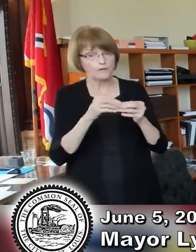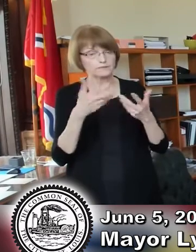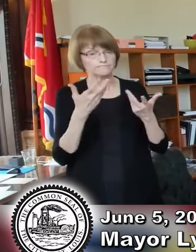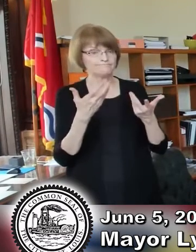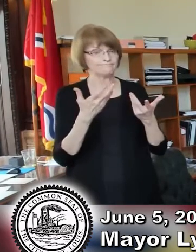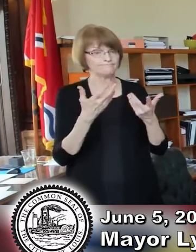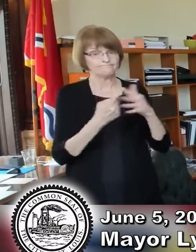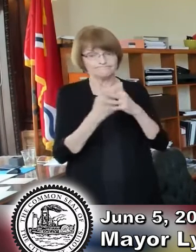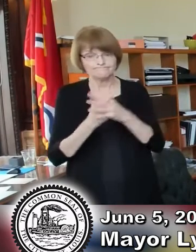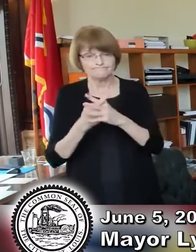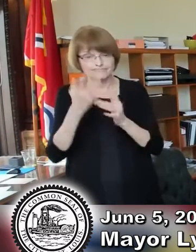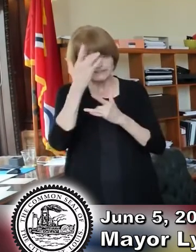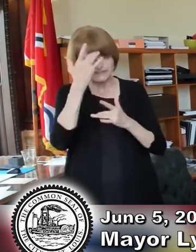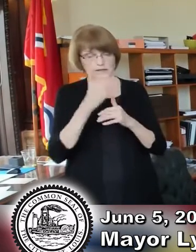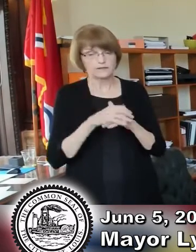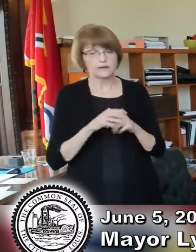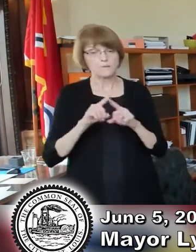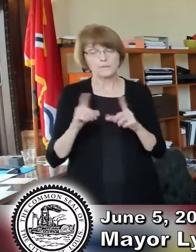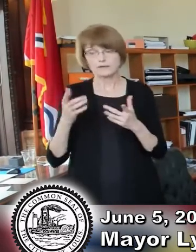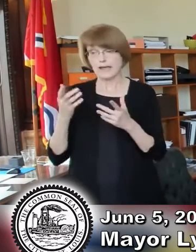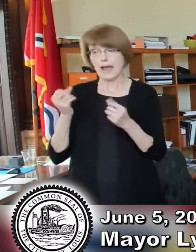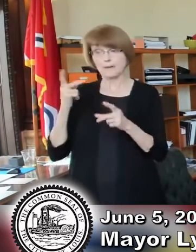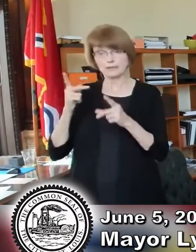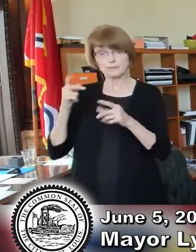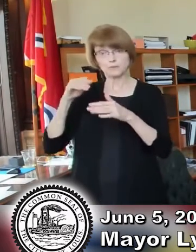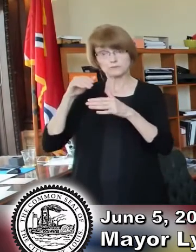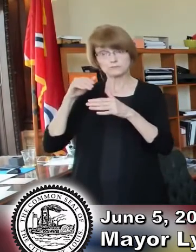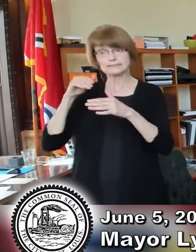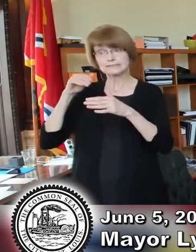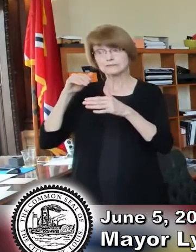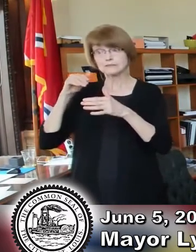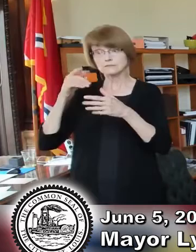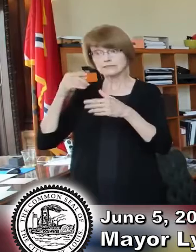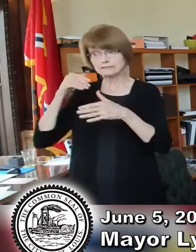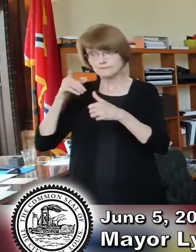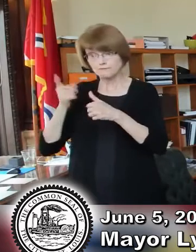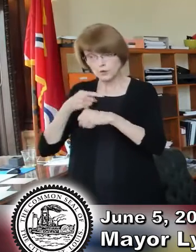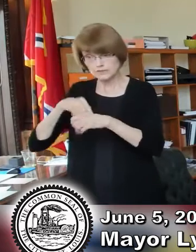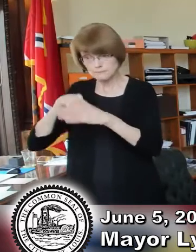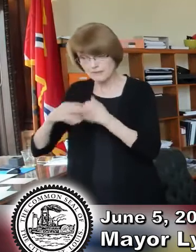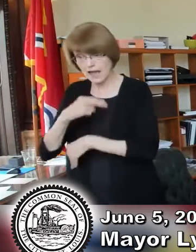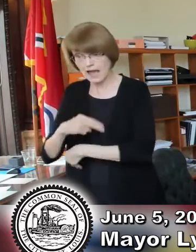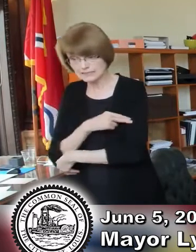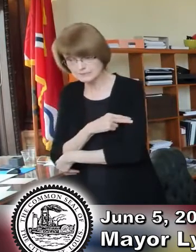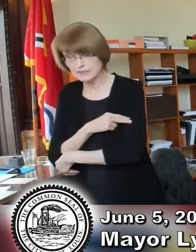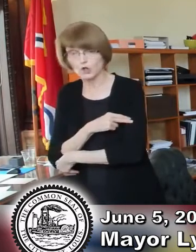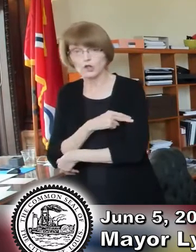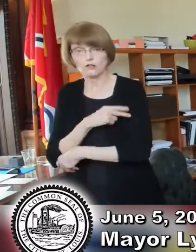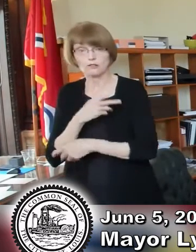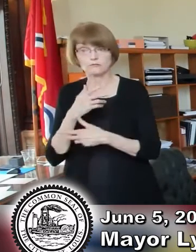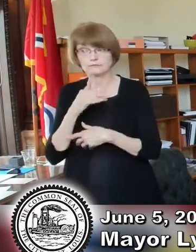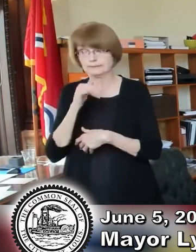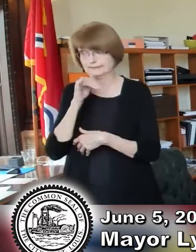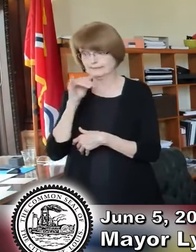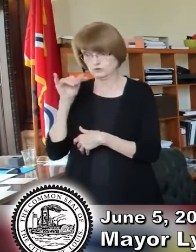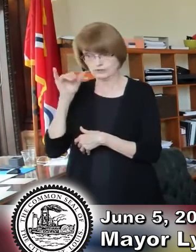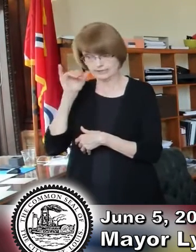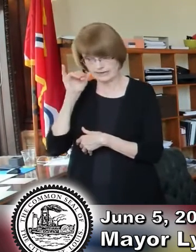to the hospital, how many people are in the hospital. I think I mentioned there were 307 people in the hospital